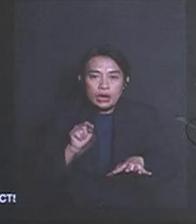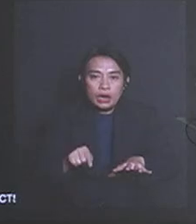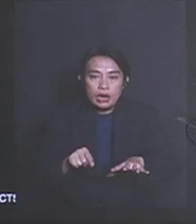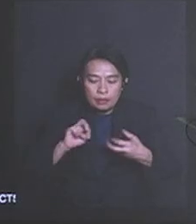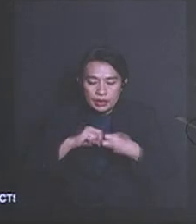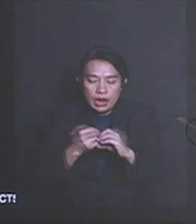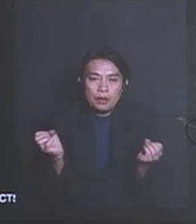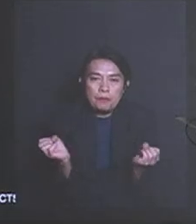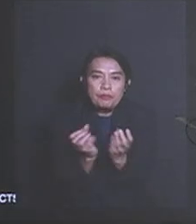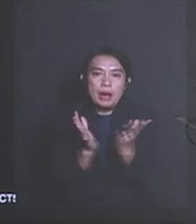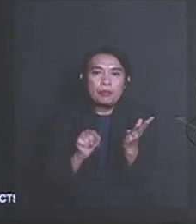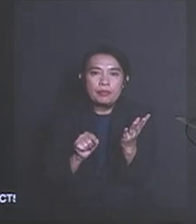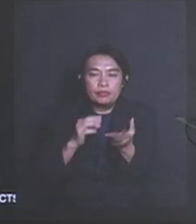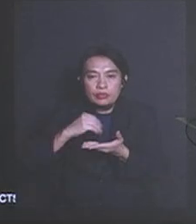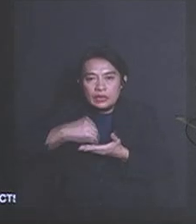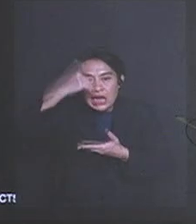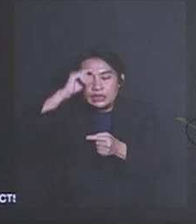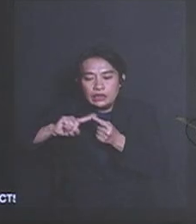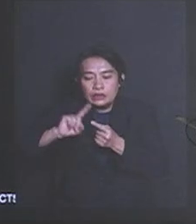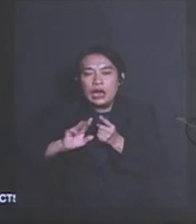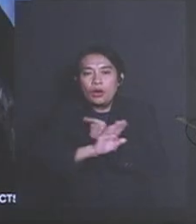And most of the school buildings are badly damaged